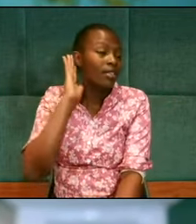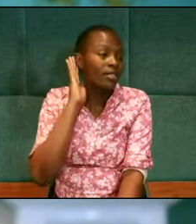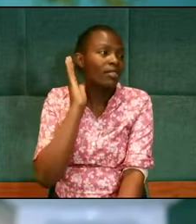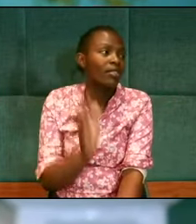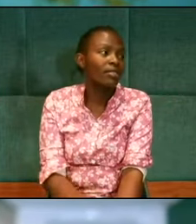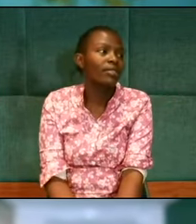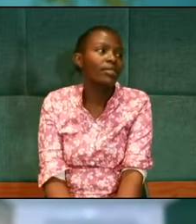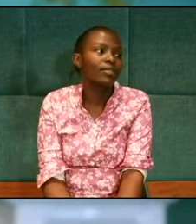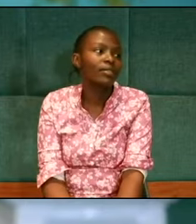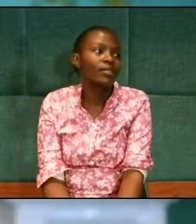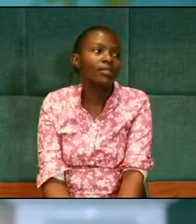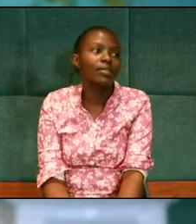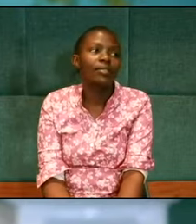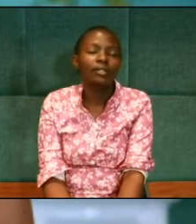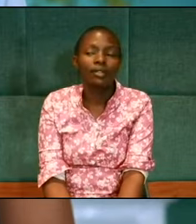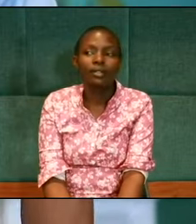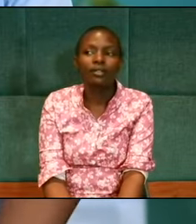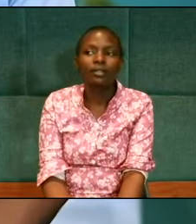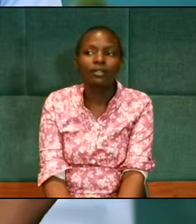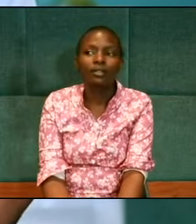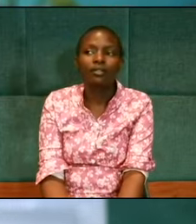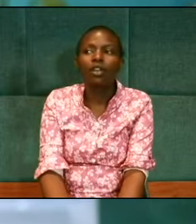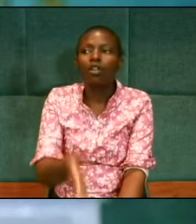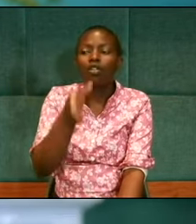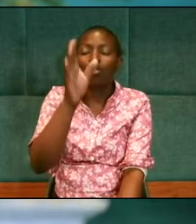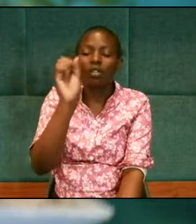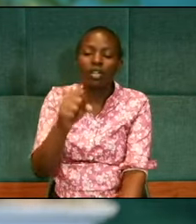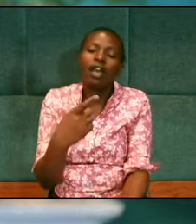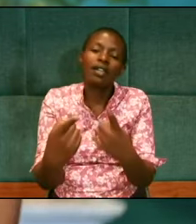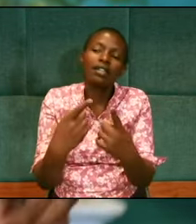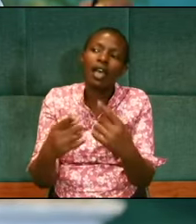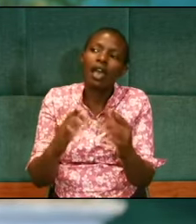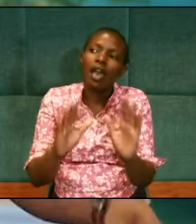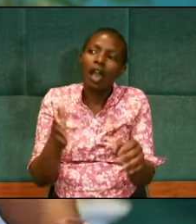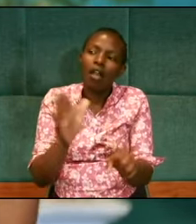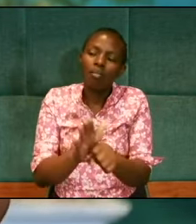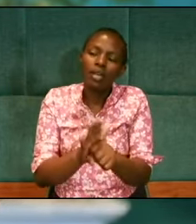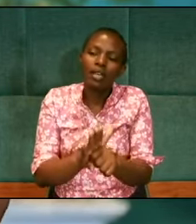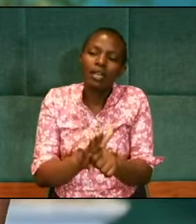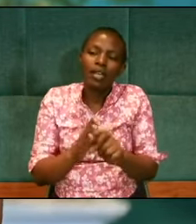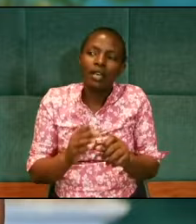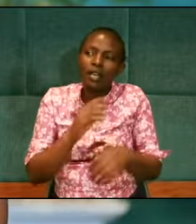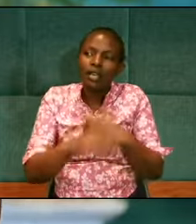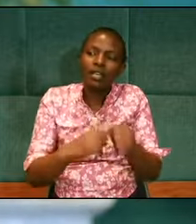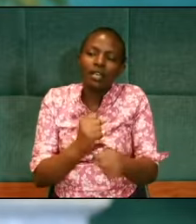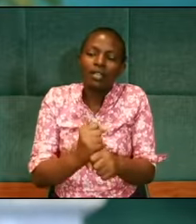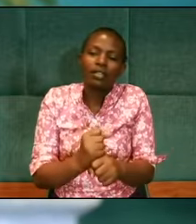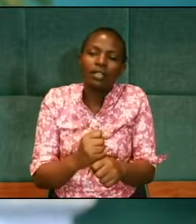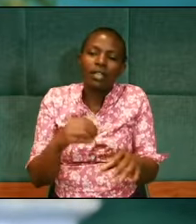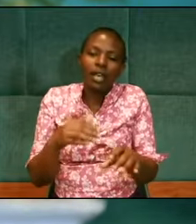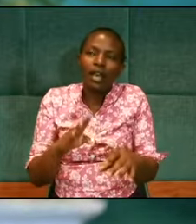God can tell How many years I'll be on this earth? I don't know.